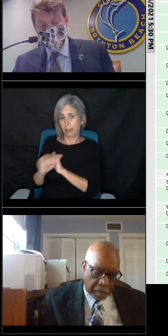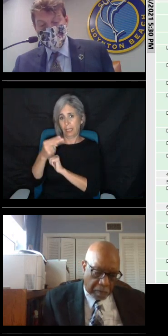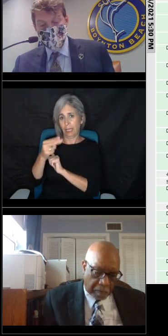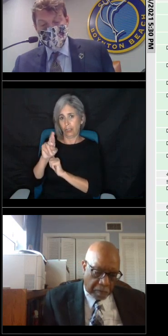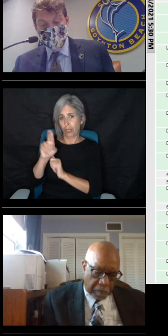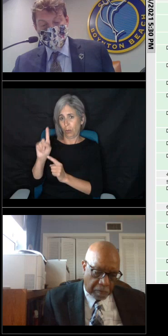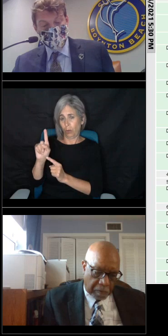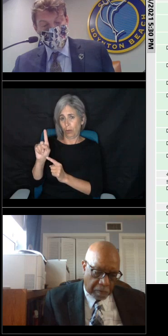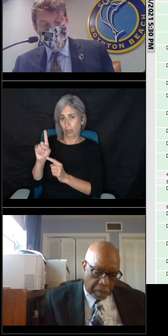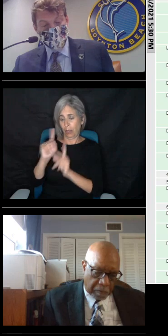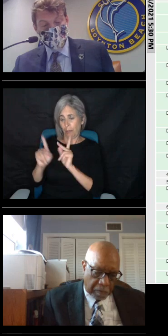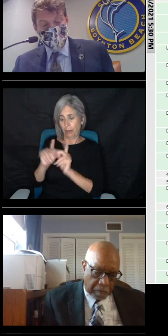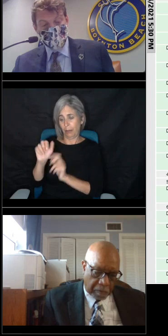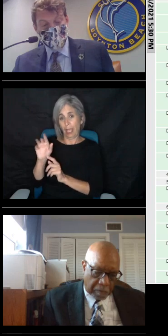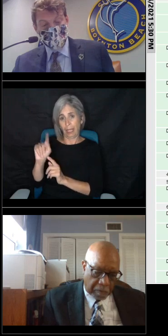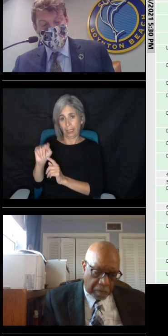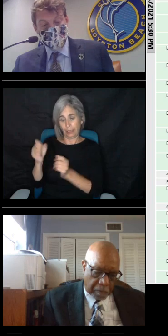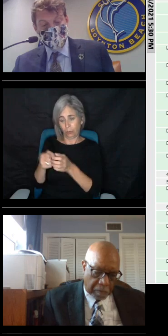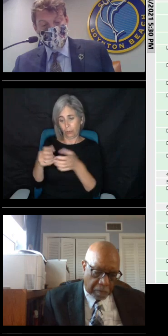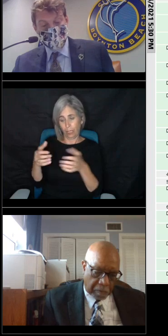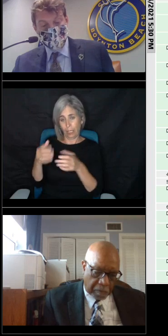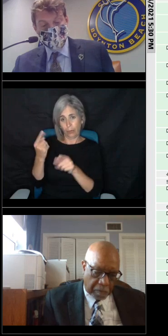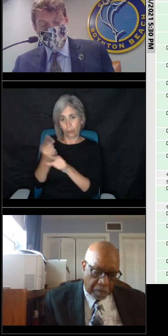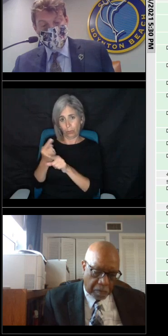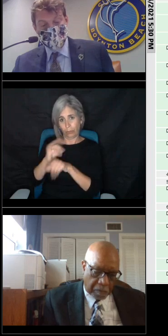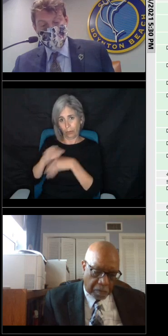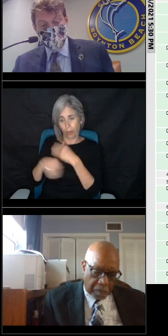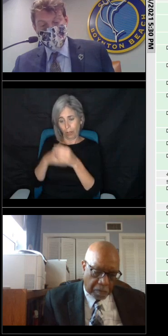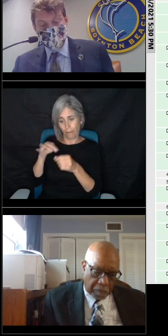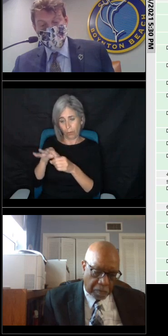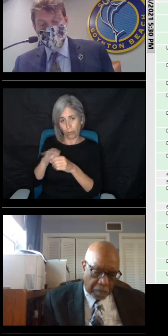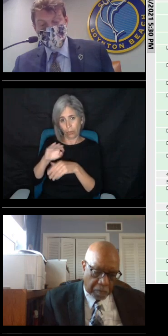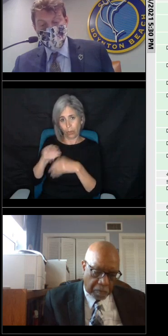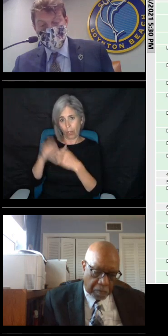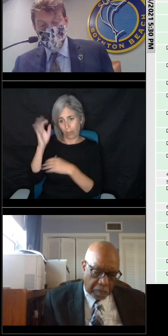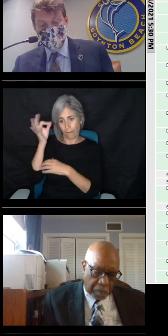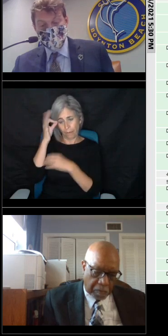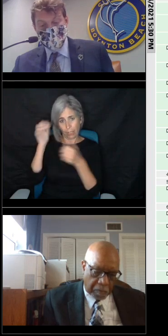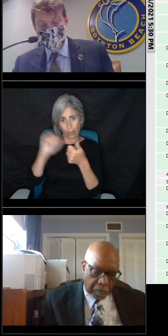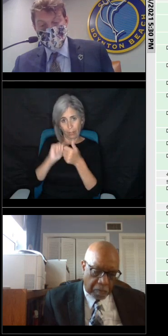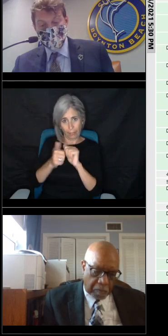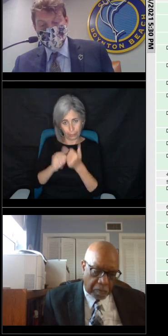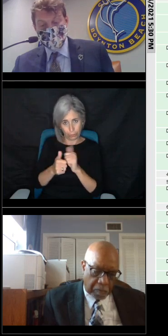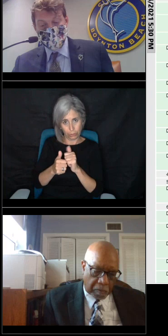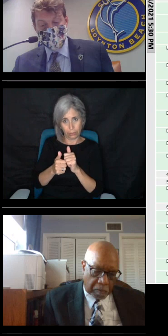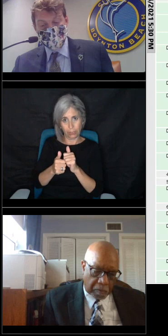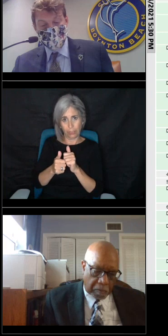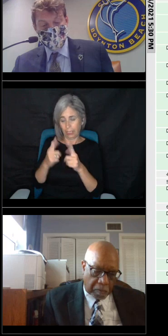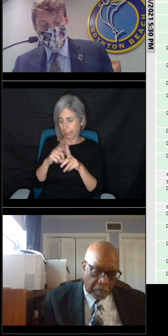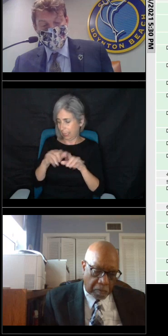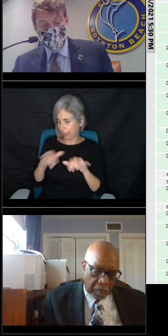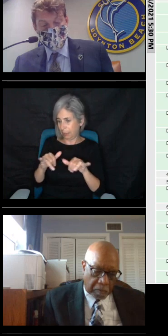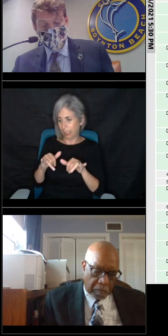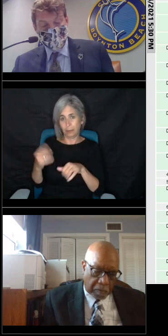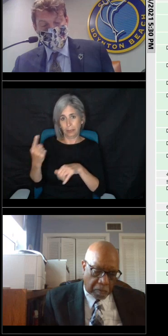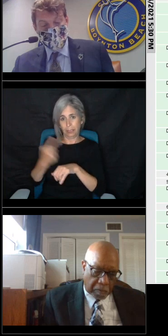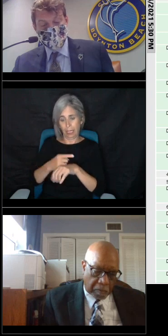the People Act, which will expand the rights of all voters and apply to all federal elections, including those held at the same time as state